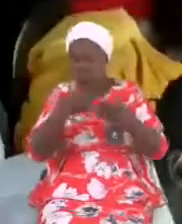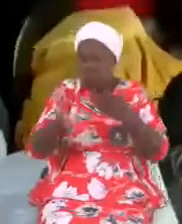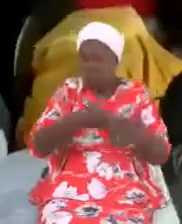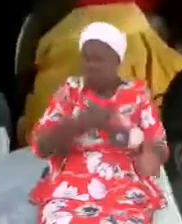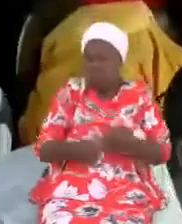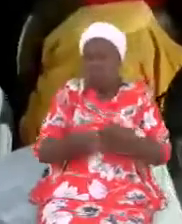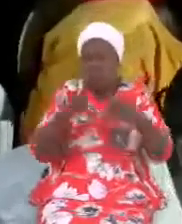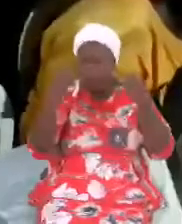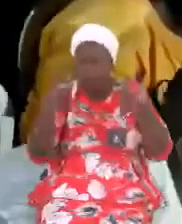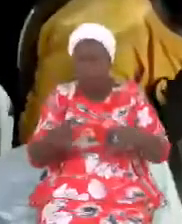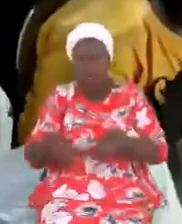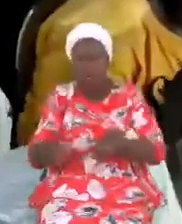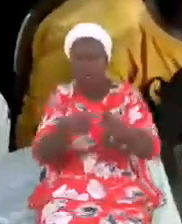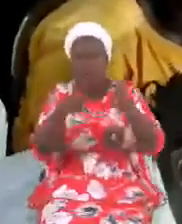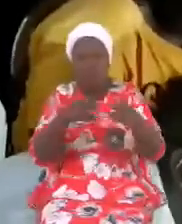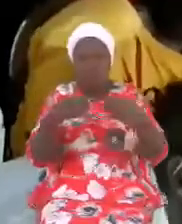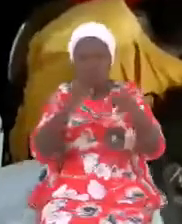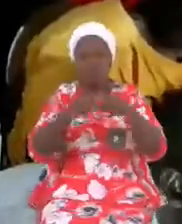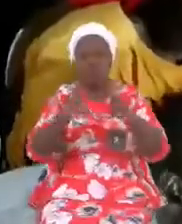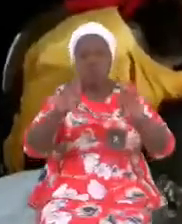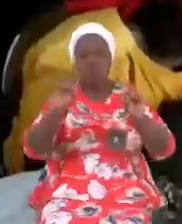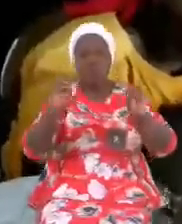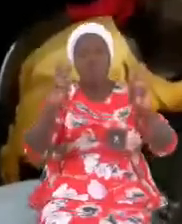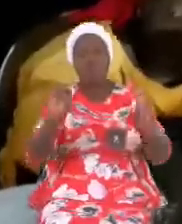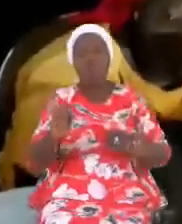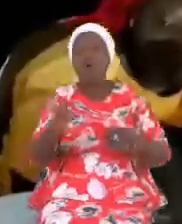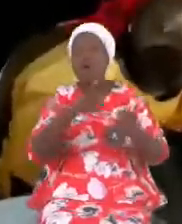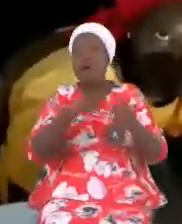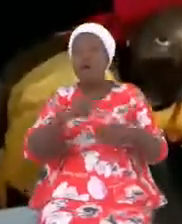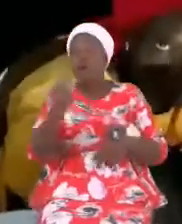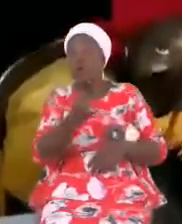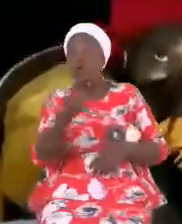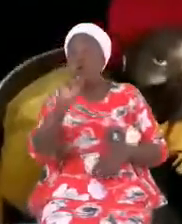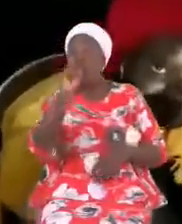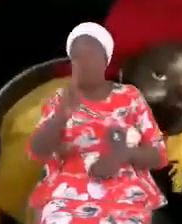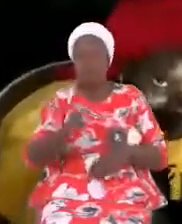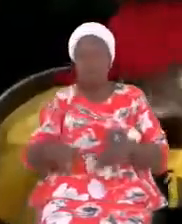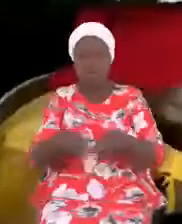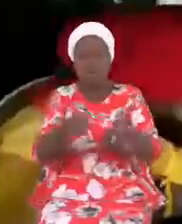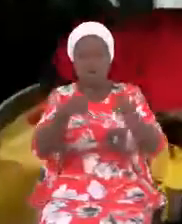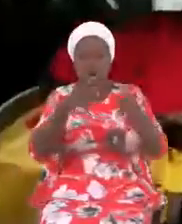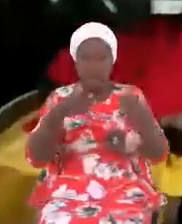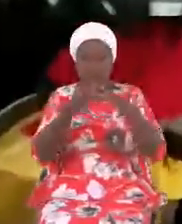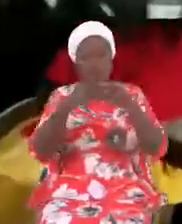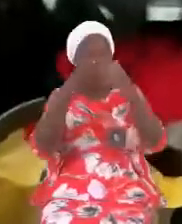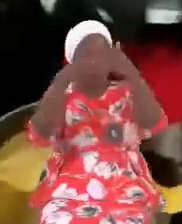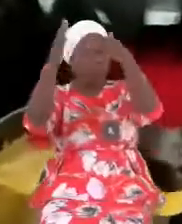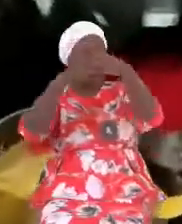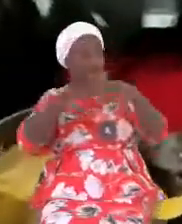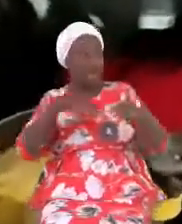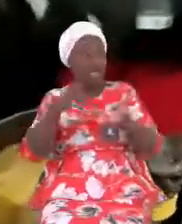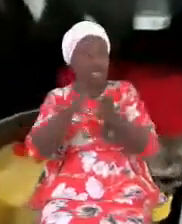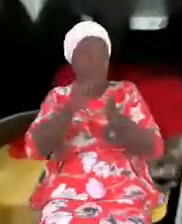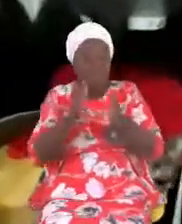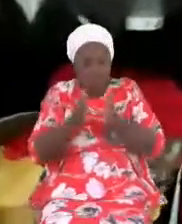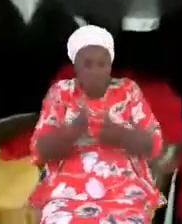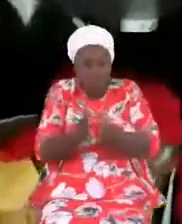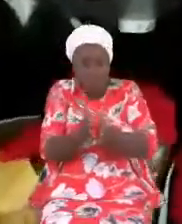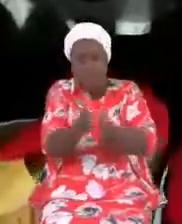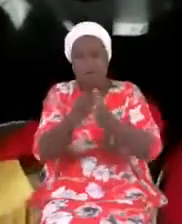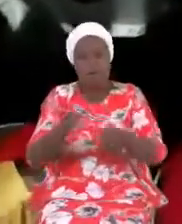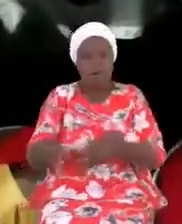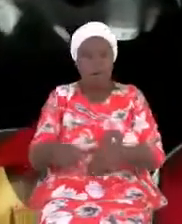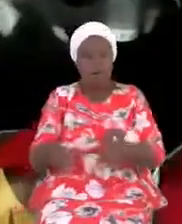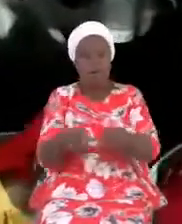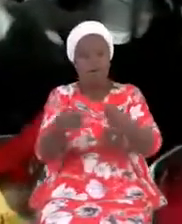roads may lead to Rome, only one road leads to heaven. And it is the narrow road.